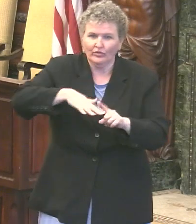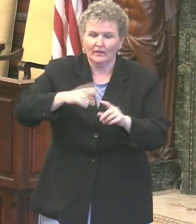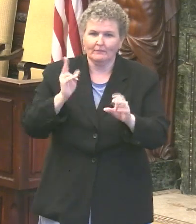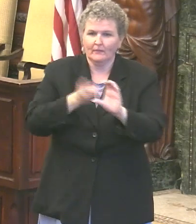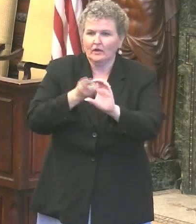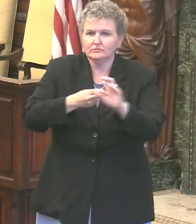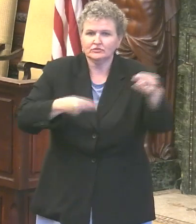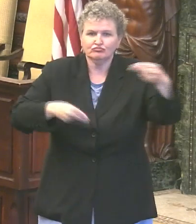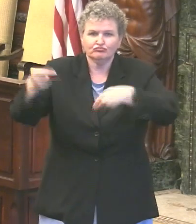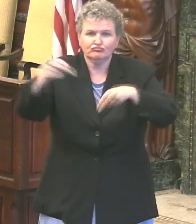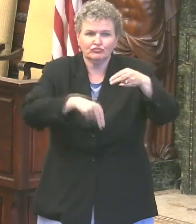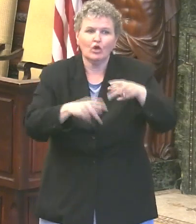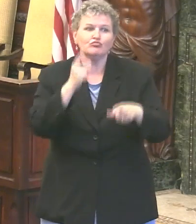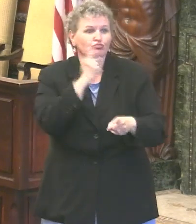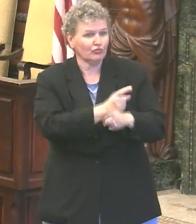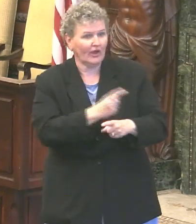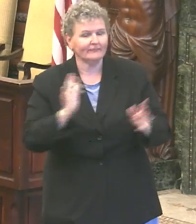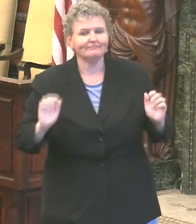Correct.